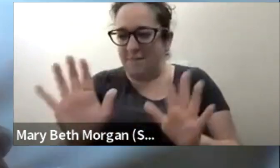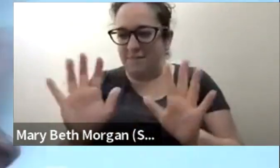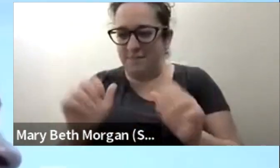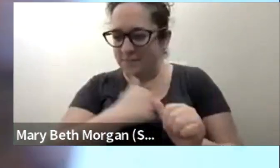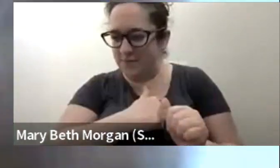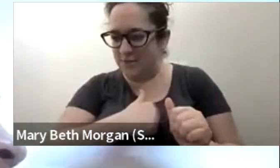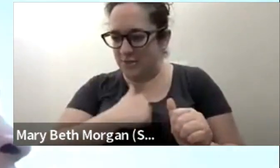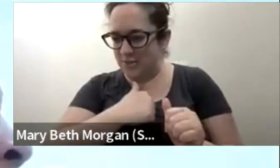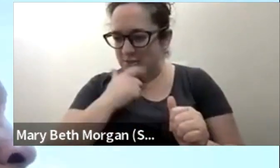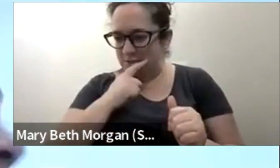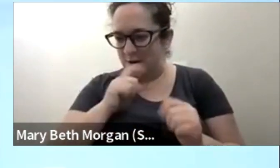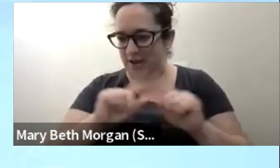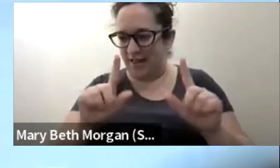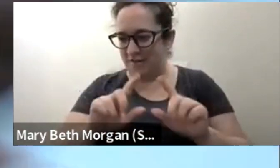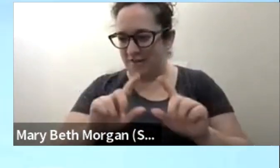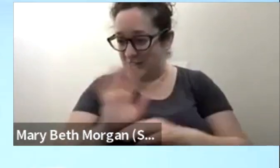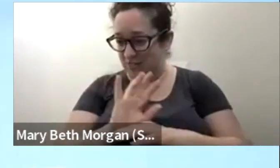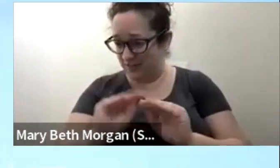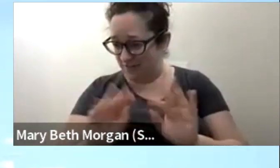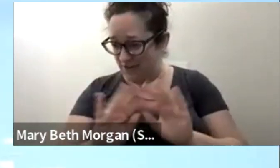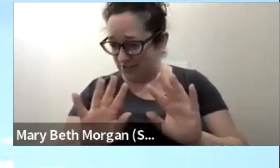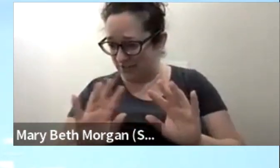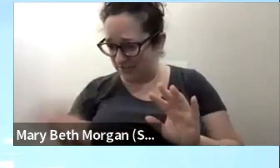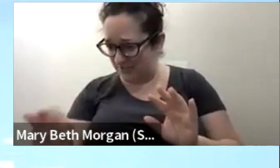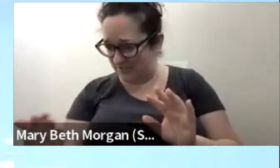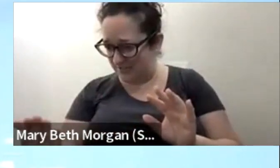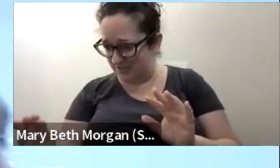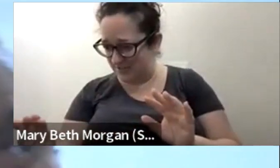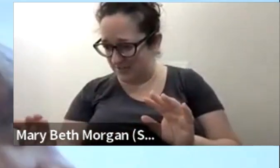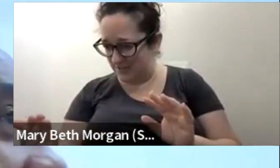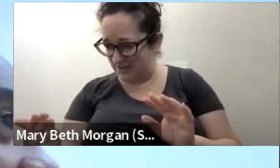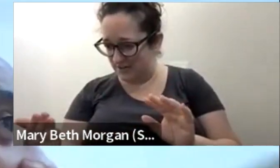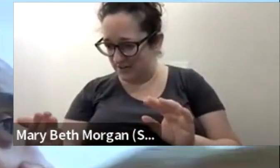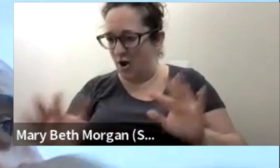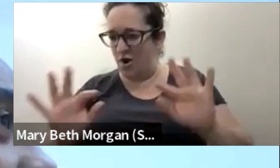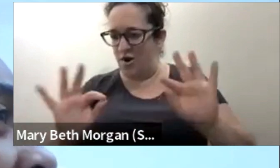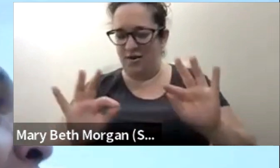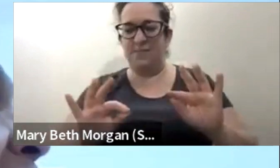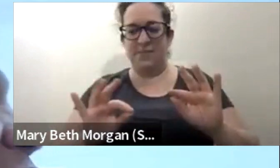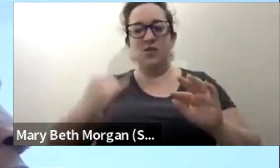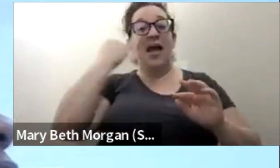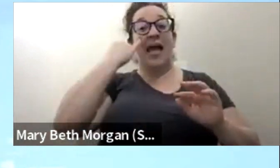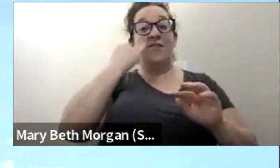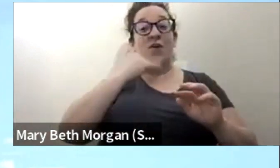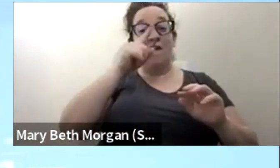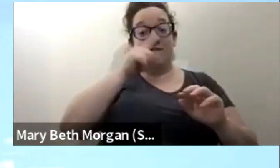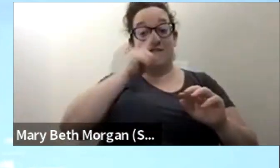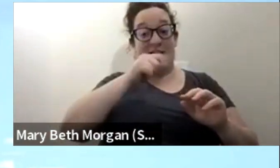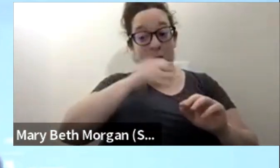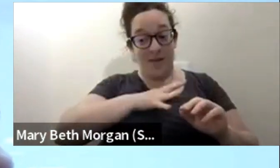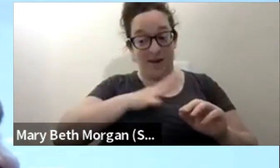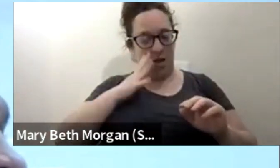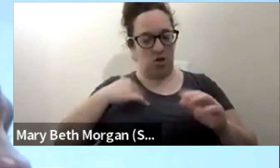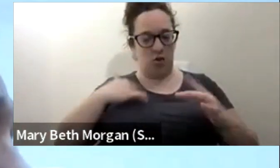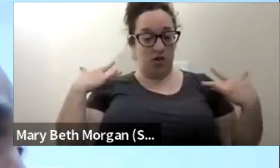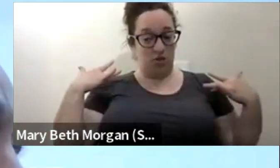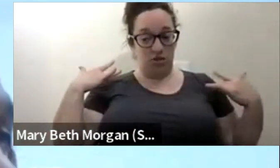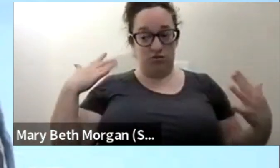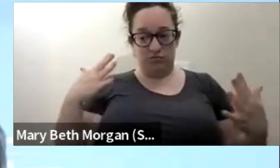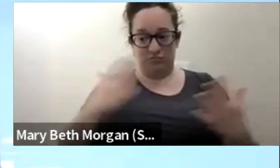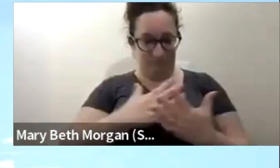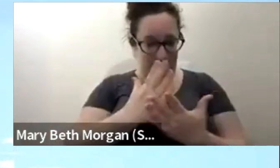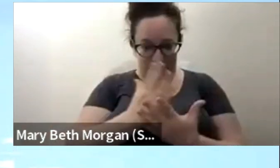false women's fashion doesn't have to be women's behavior or women's thing. It can be fast fashion or